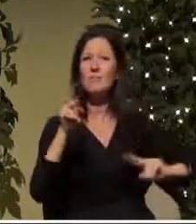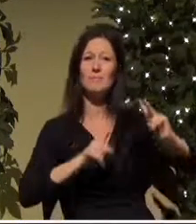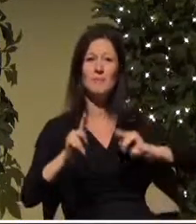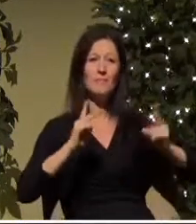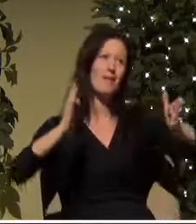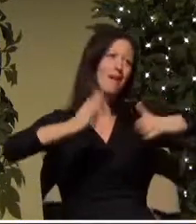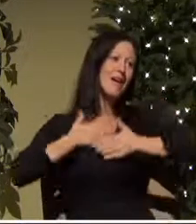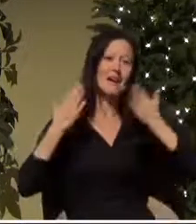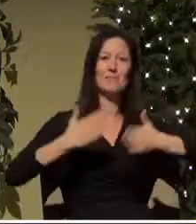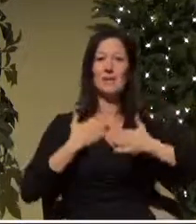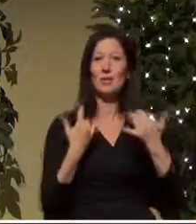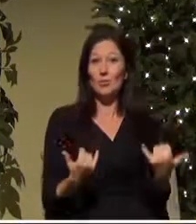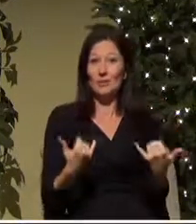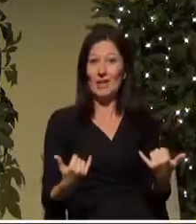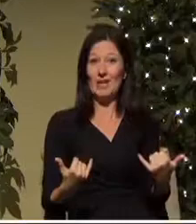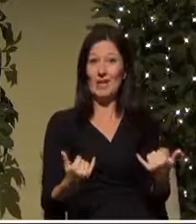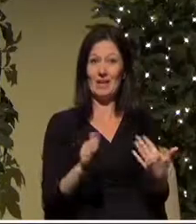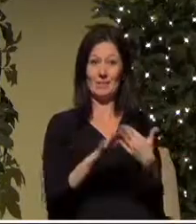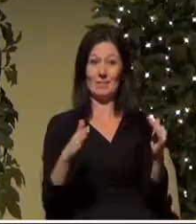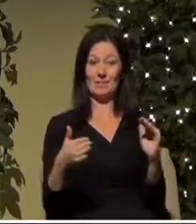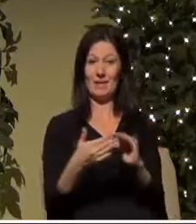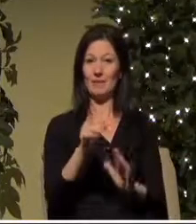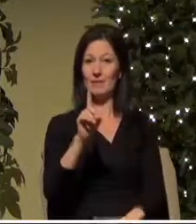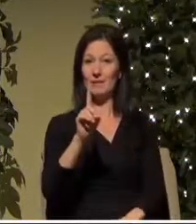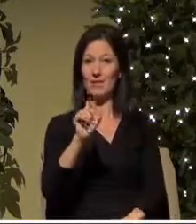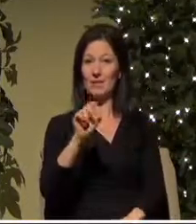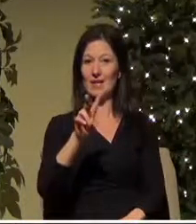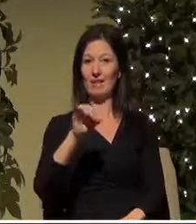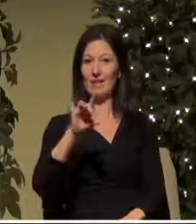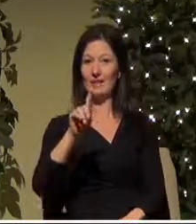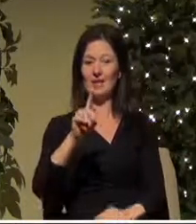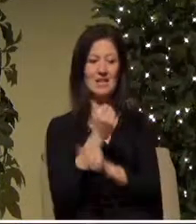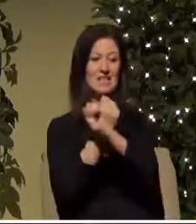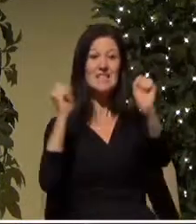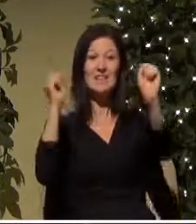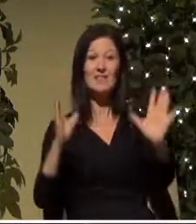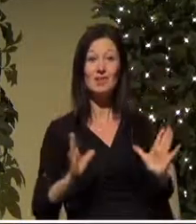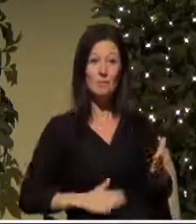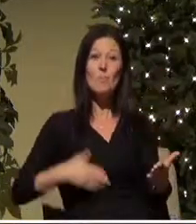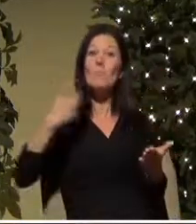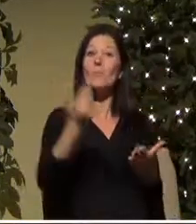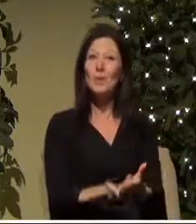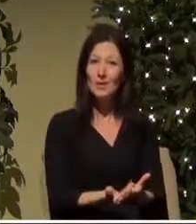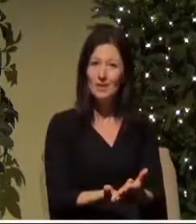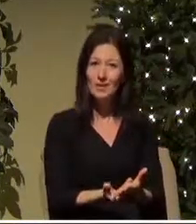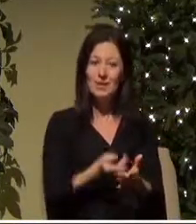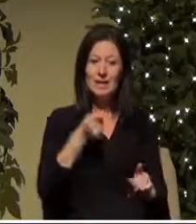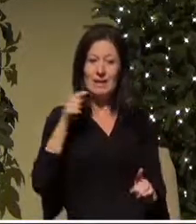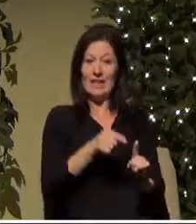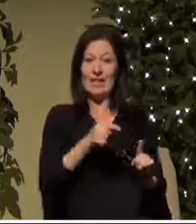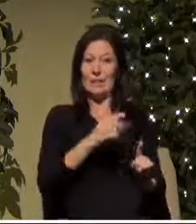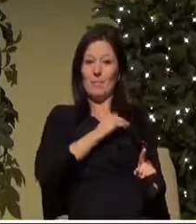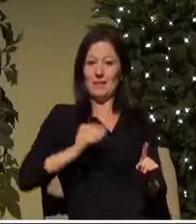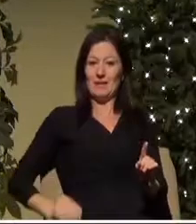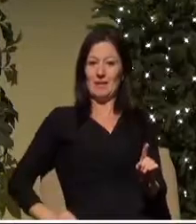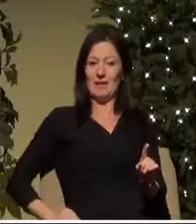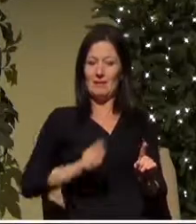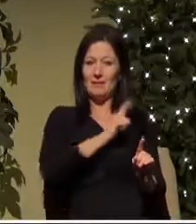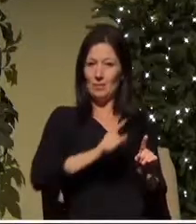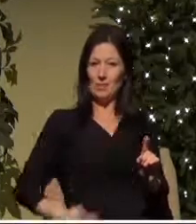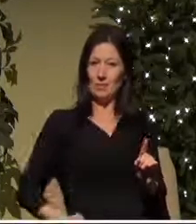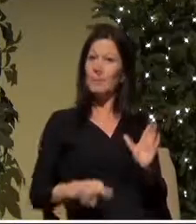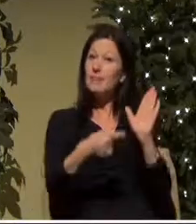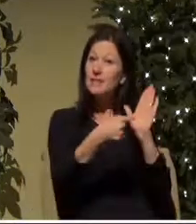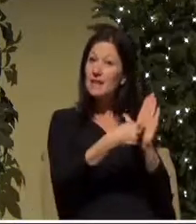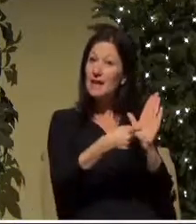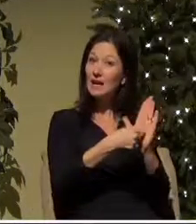the town of David a savior has been born to you he is the Messiah the Lord and this will be a sign to you you